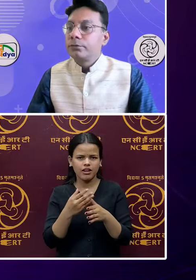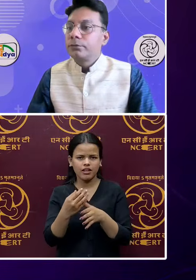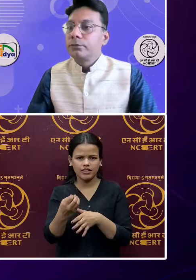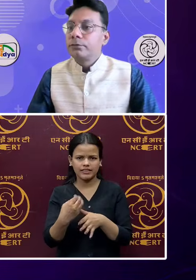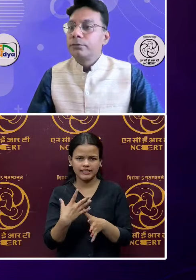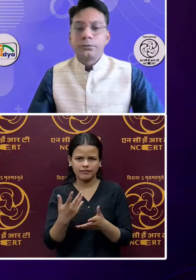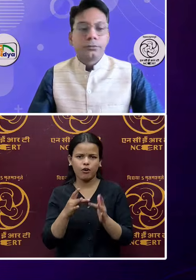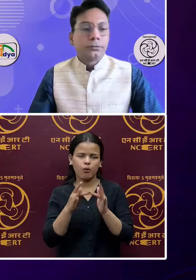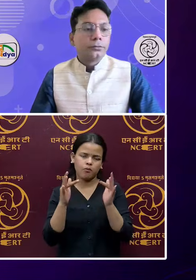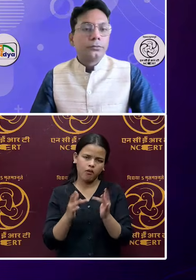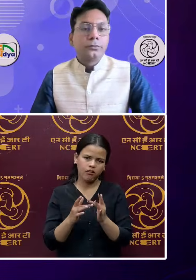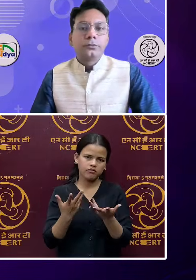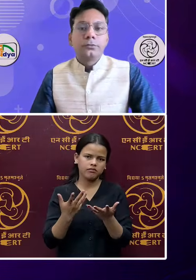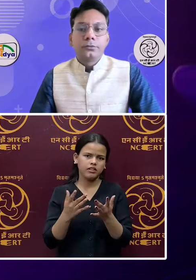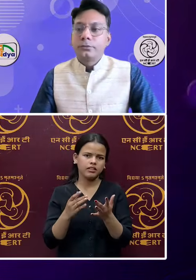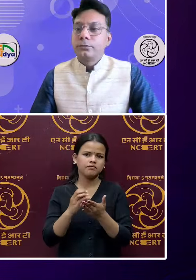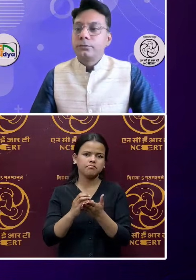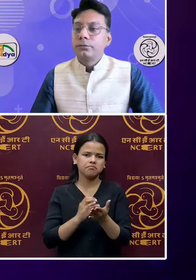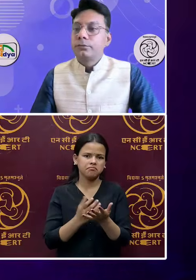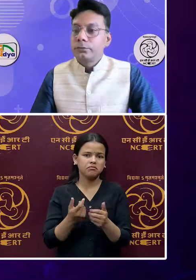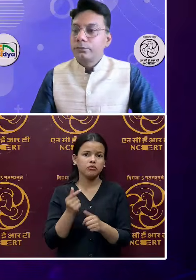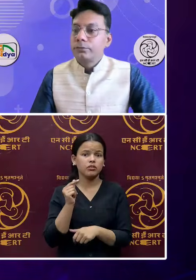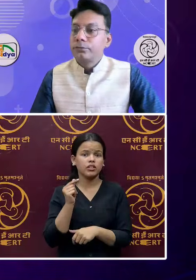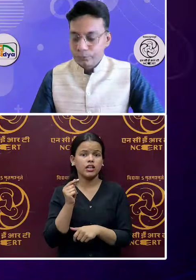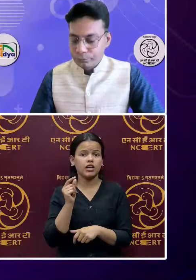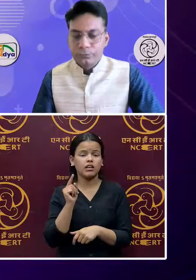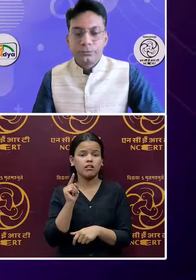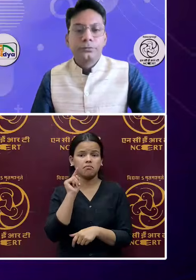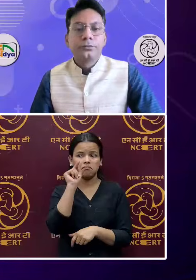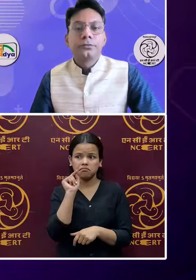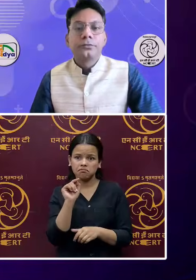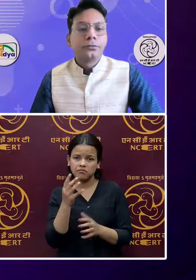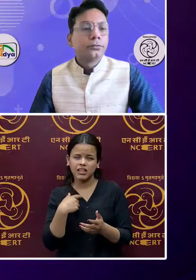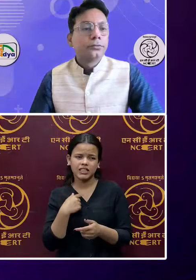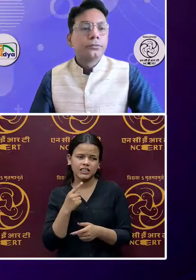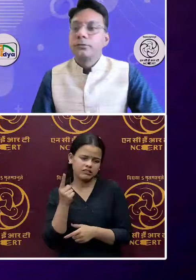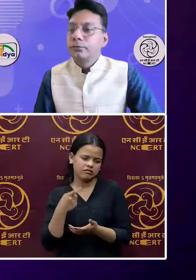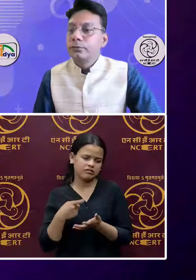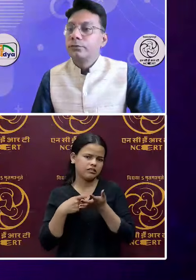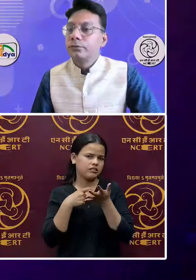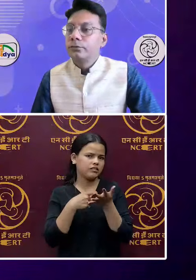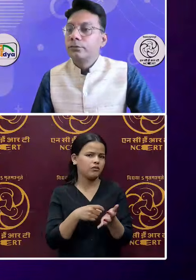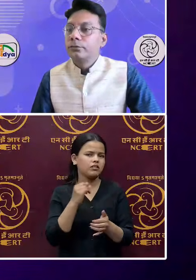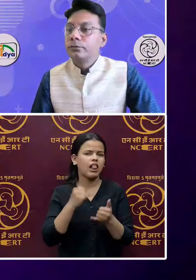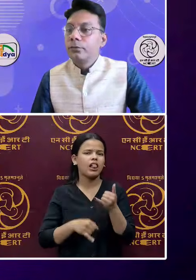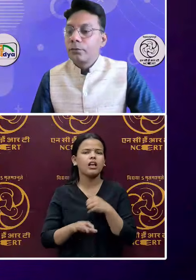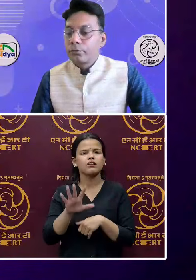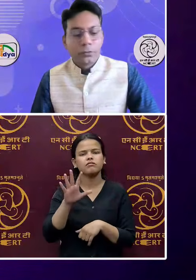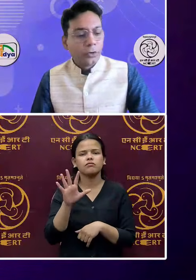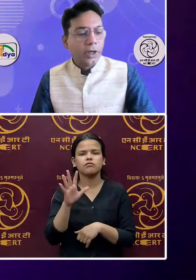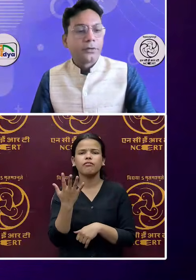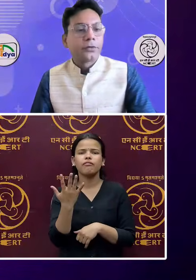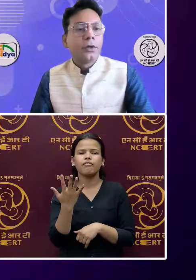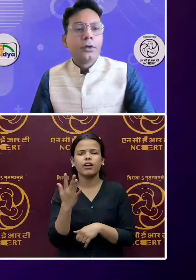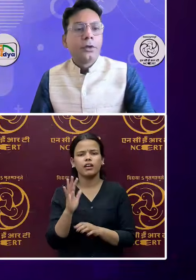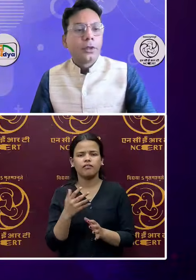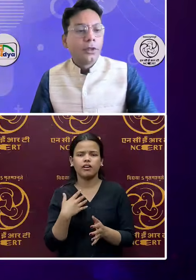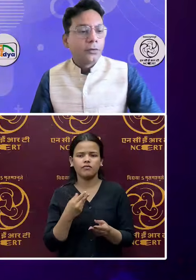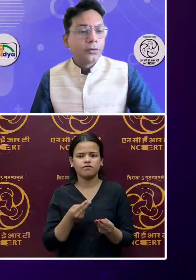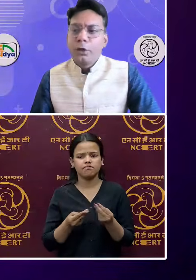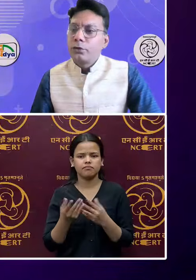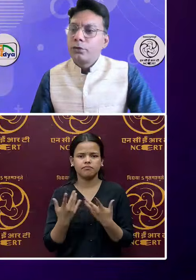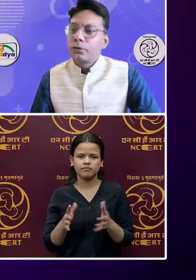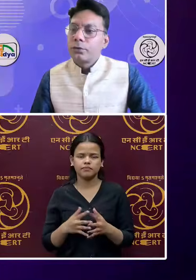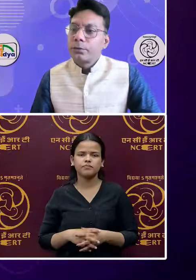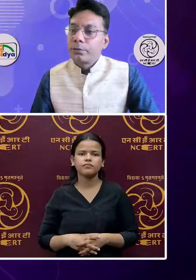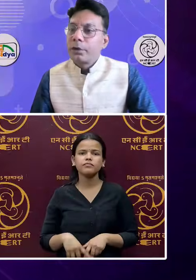online platforms and their unique features. Just one request, sir, we are left with last 5 minutes for the session, so we Yes, request you to,